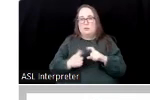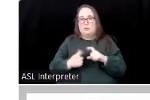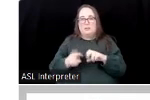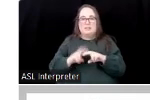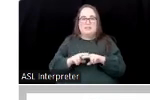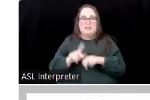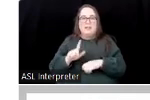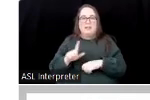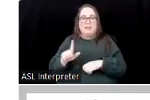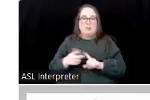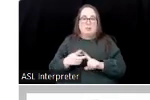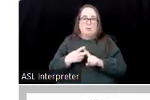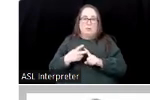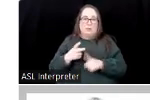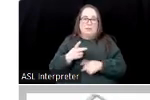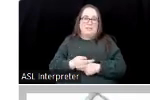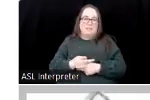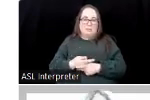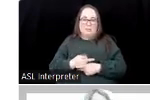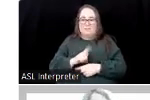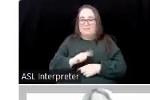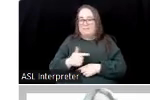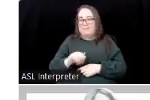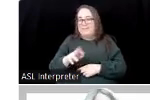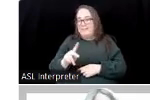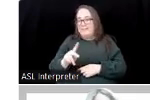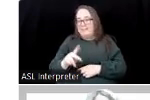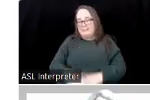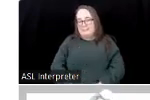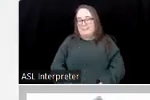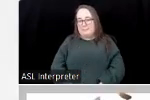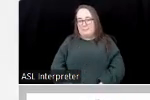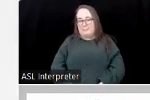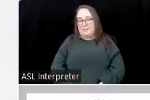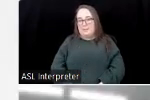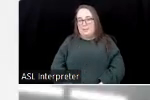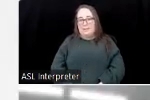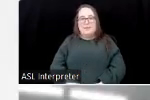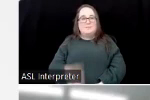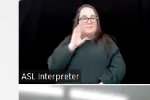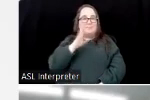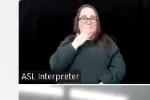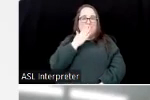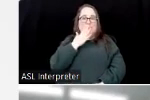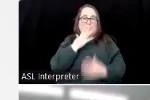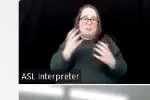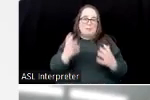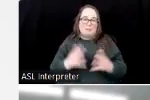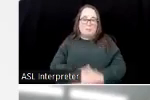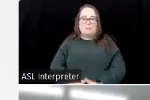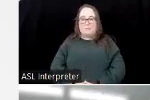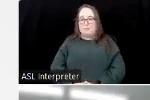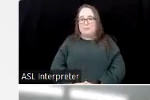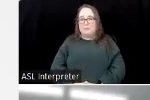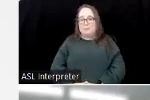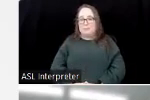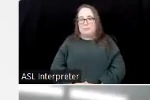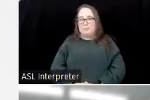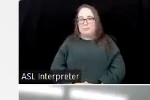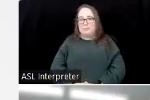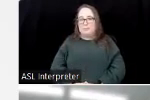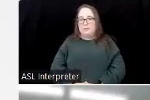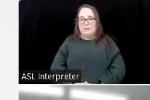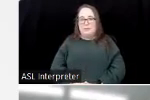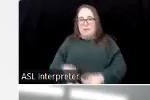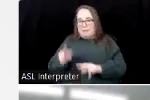landlord recruitment and retention. Over to you, Nick. Okay, thanks so much. I've been reading the chat